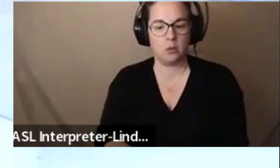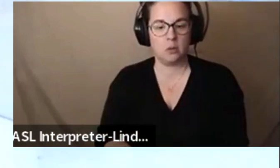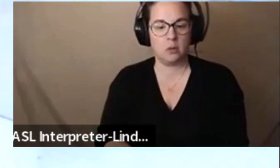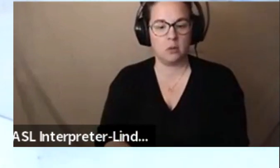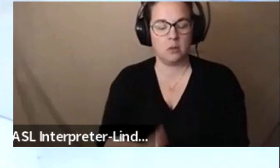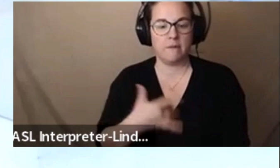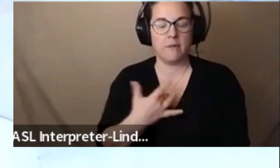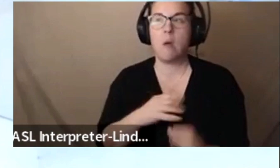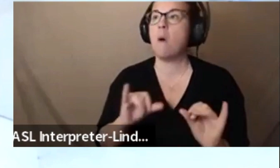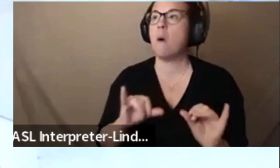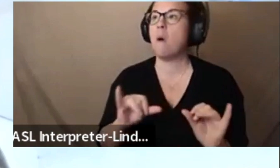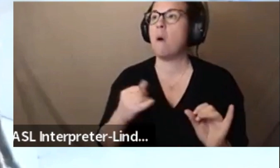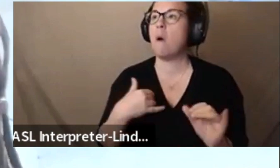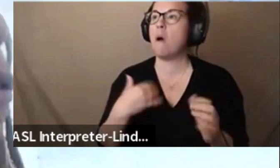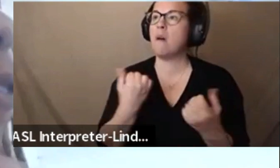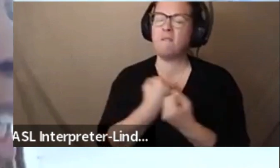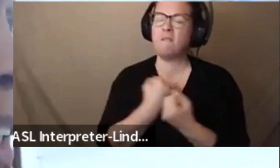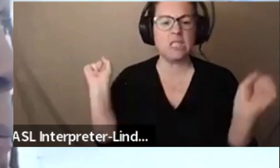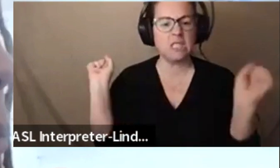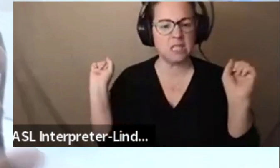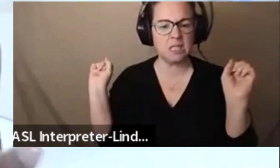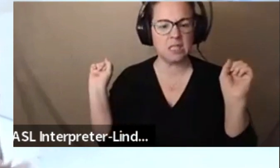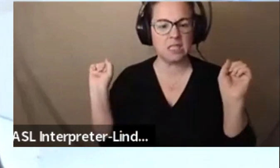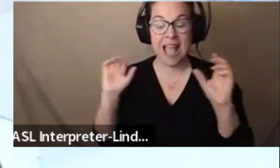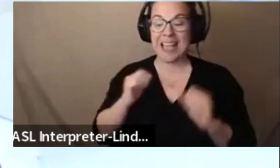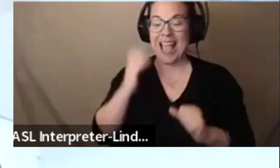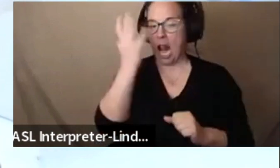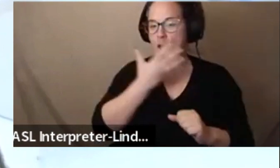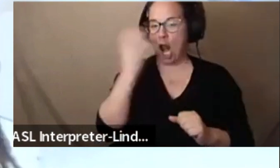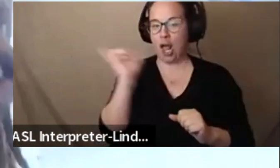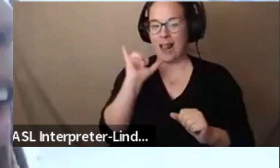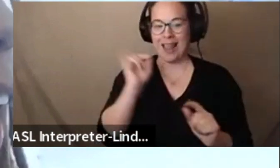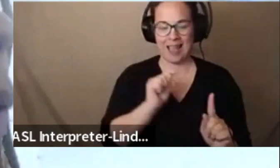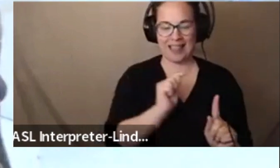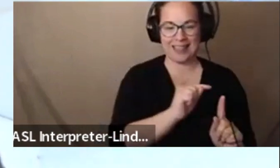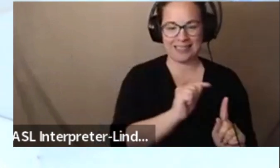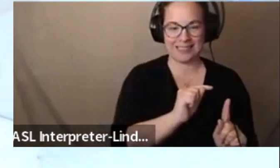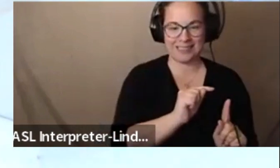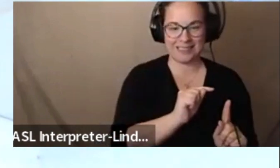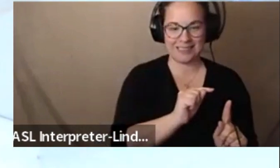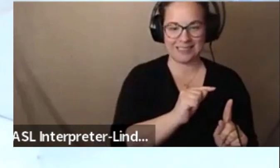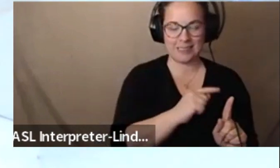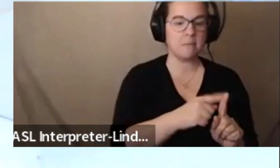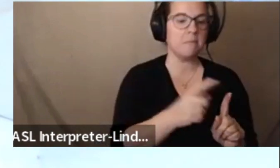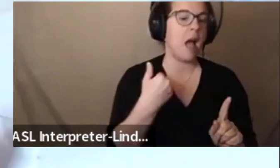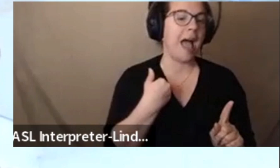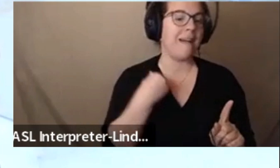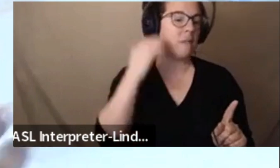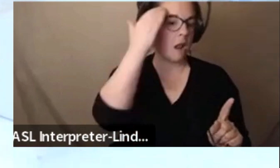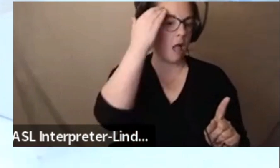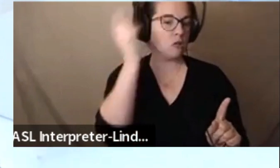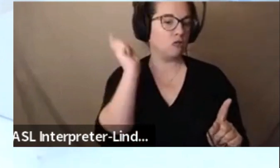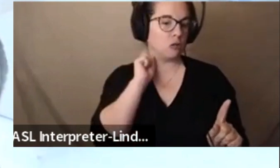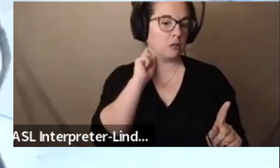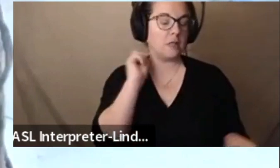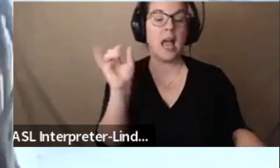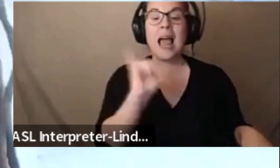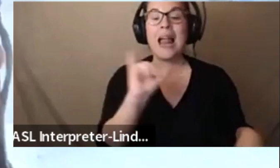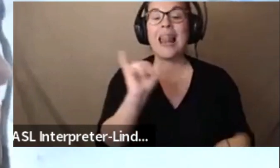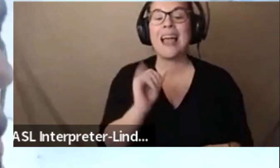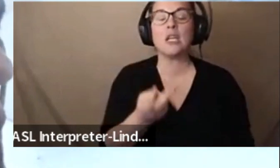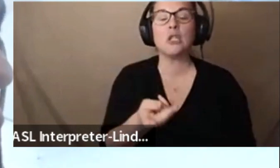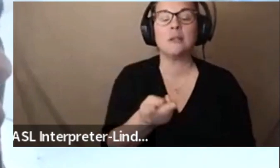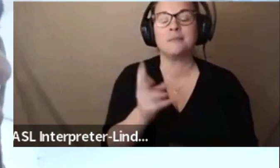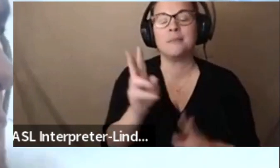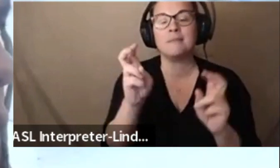have, right? They suddenly find this freedom because they can look like one thing but have the knowledge. They become two